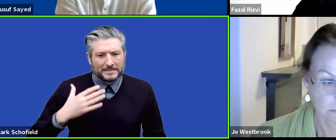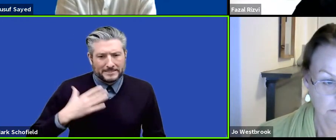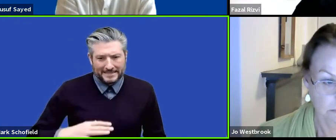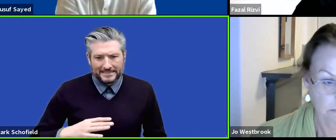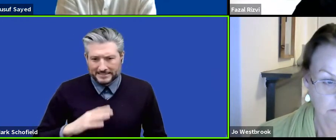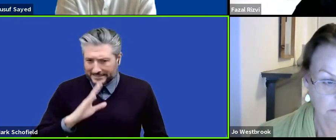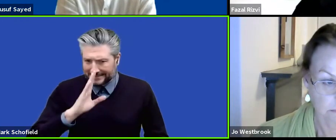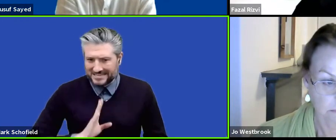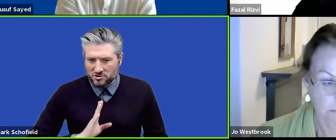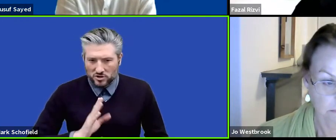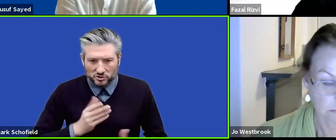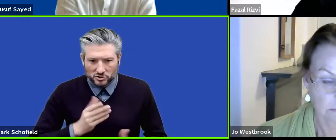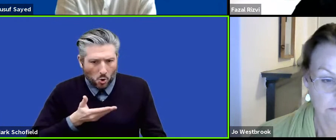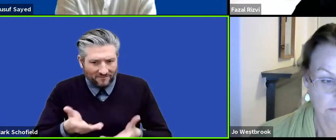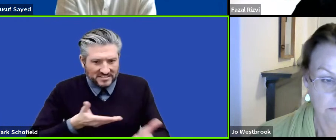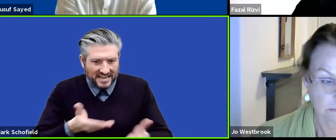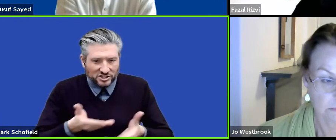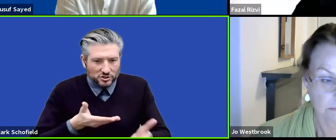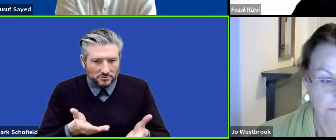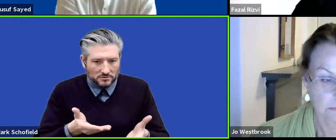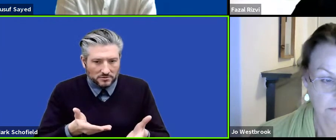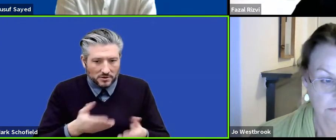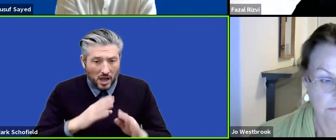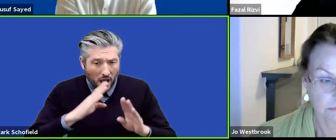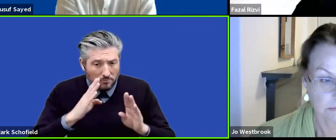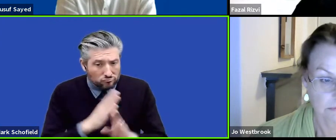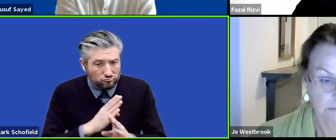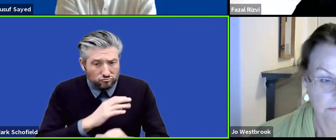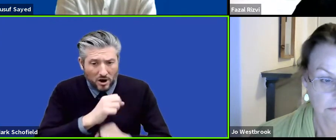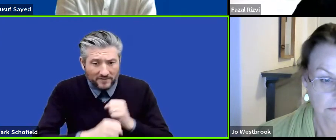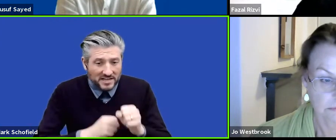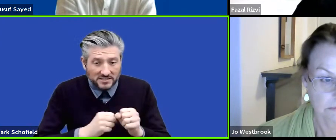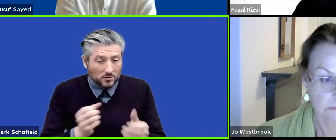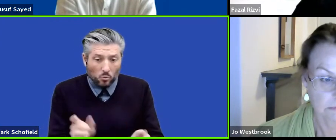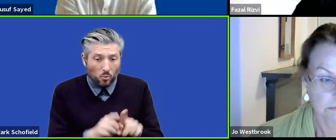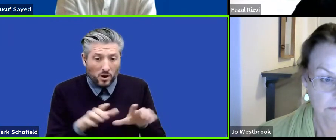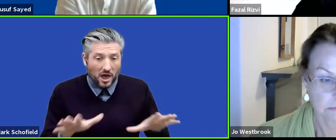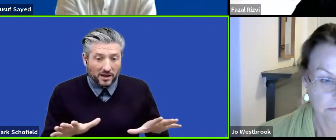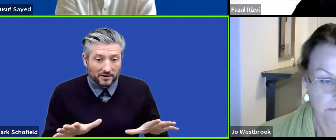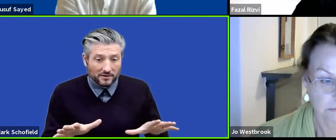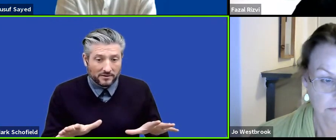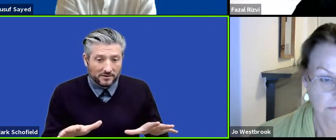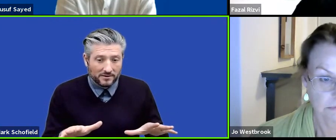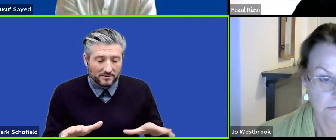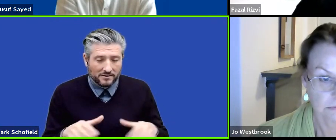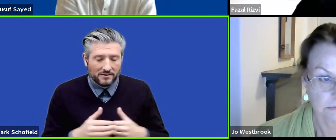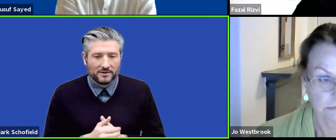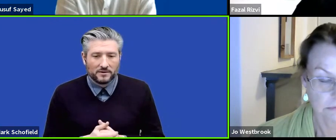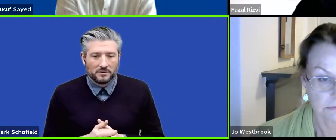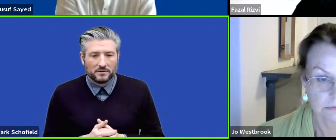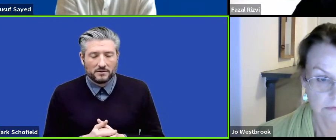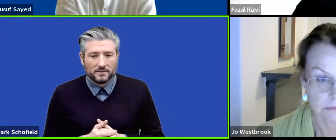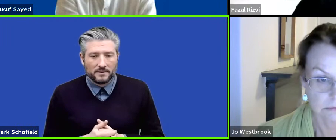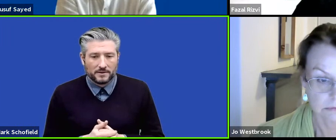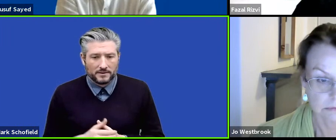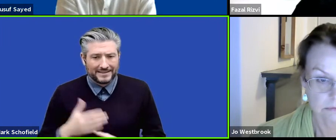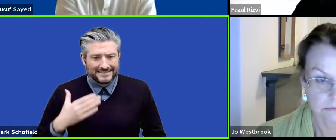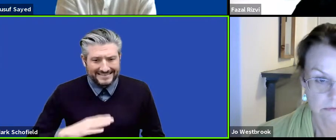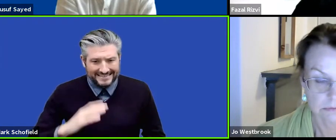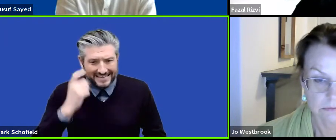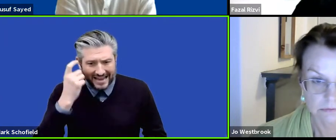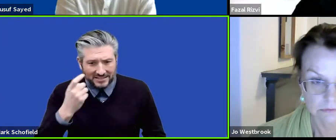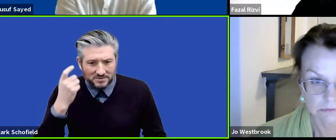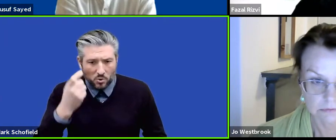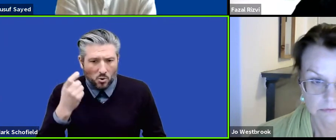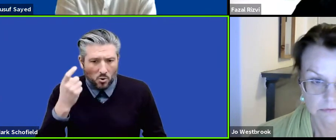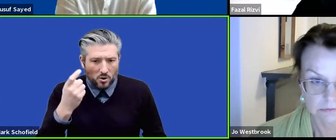privatization is needed. That does not simply reject it out of hand, but actually explores the questions of